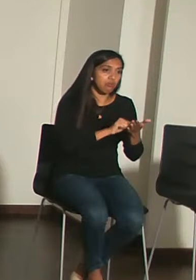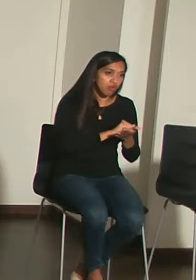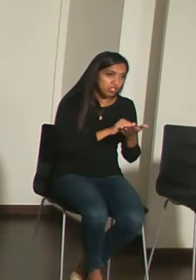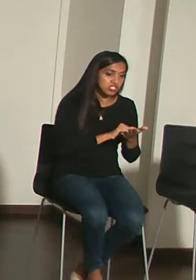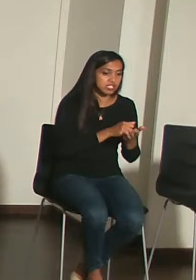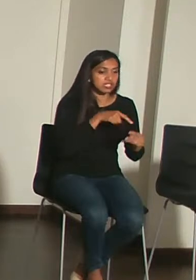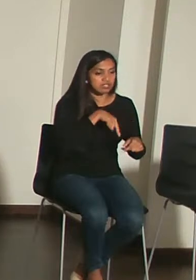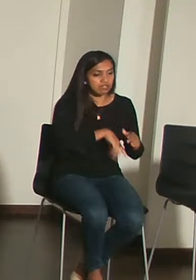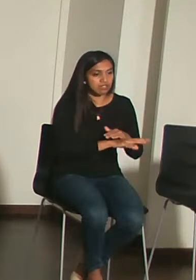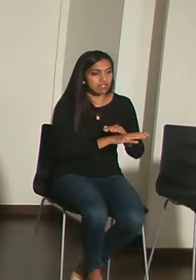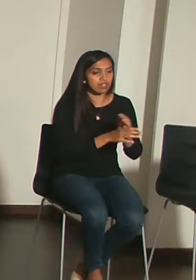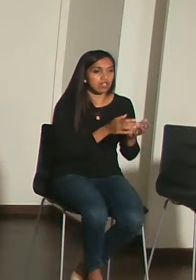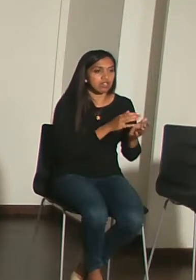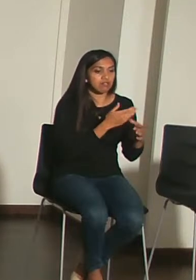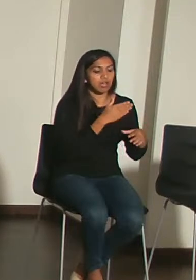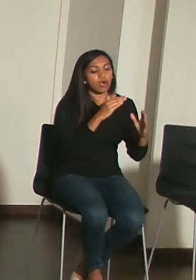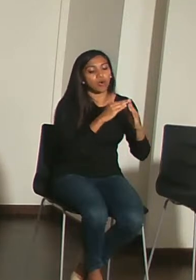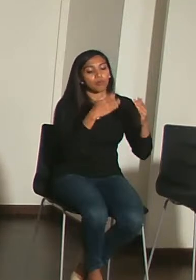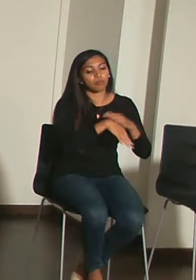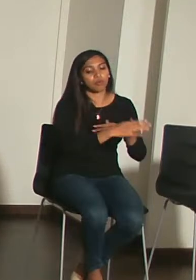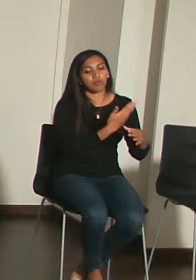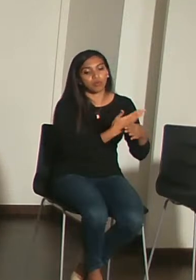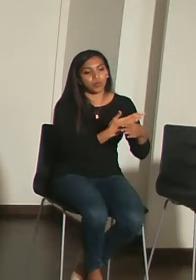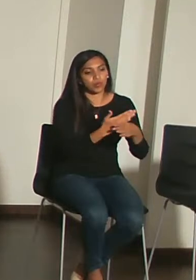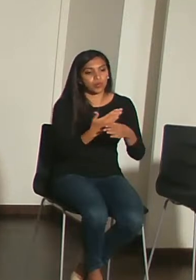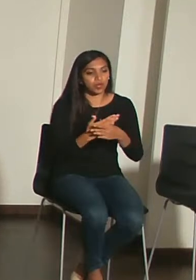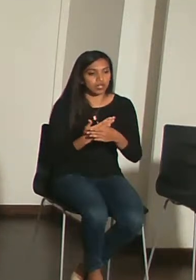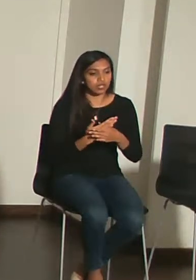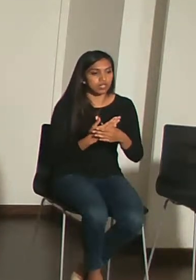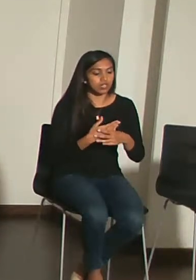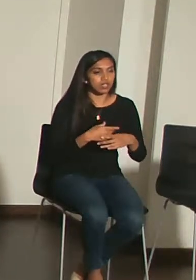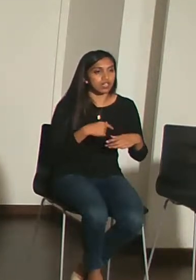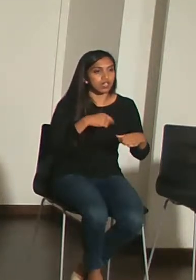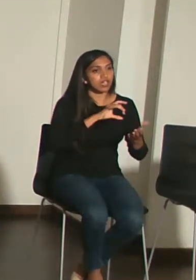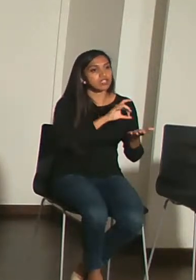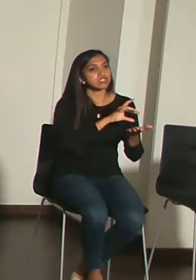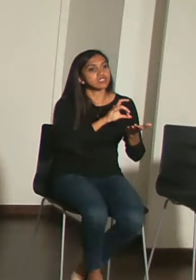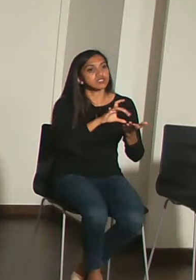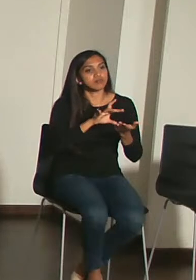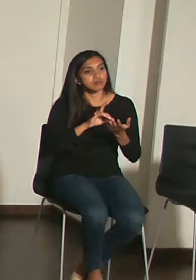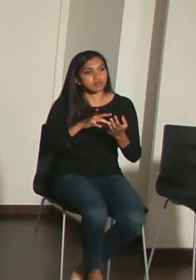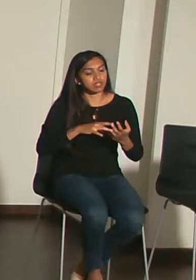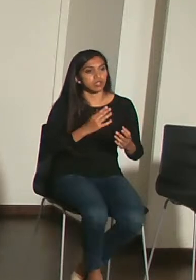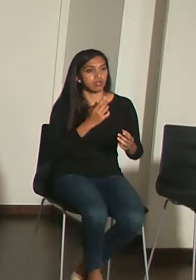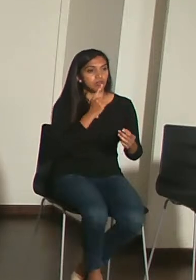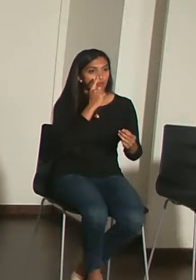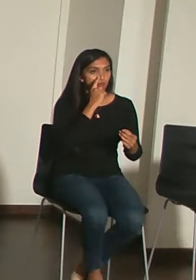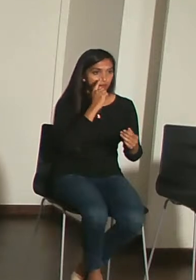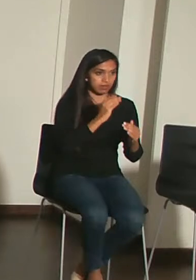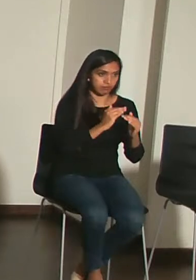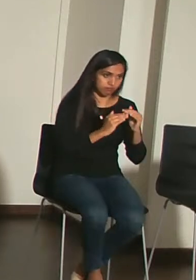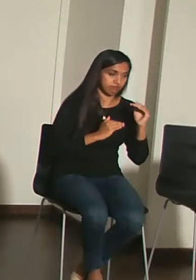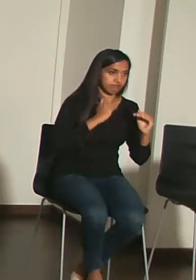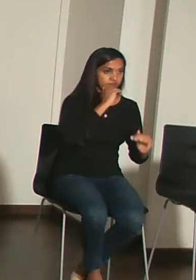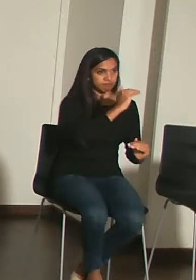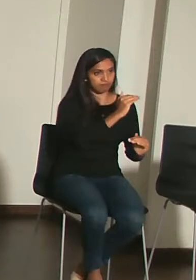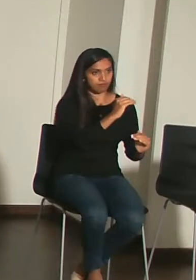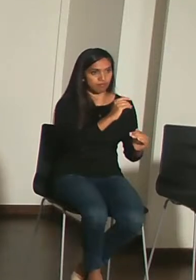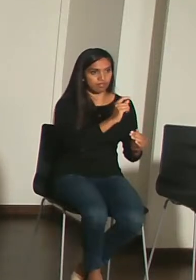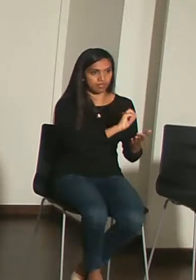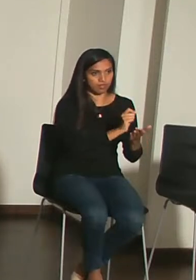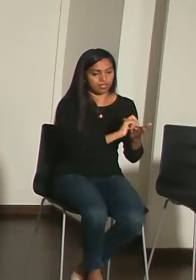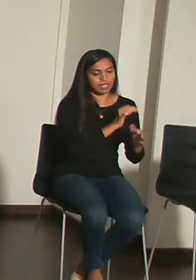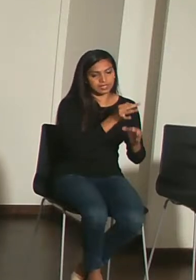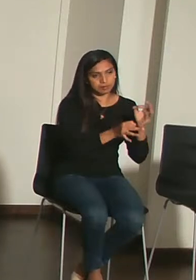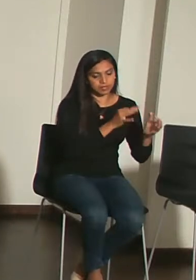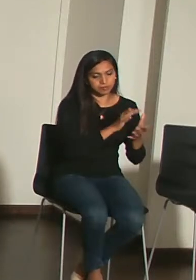it was always about removing traces of labor that had come into the domestic space, right? And similarly, when you look